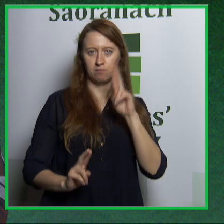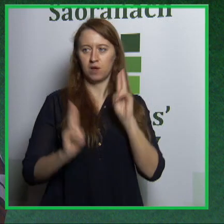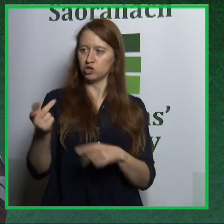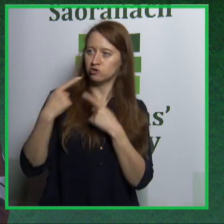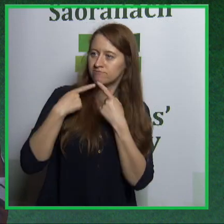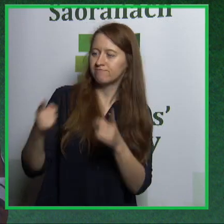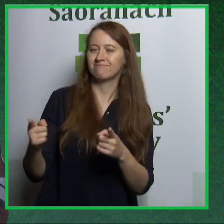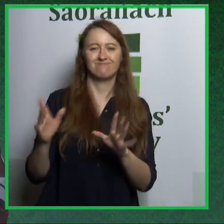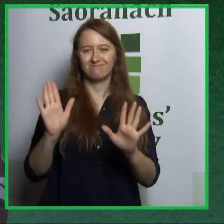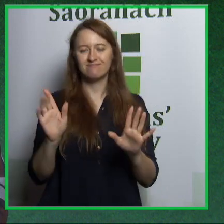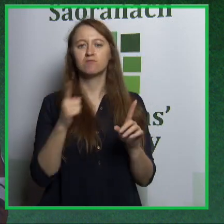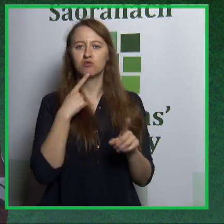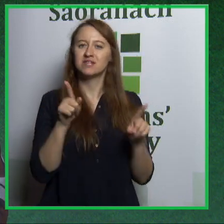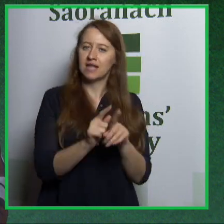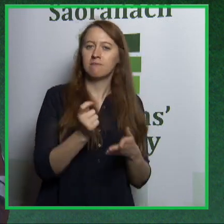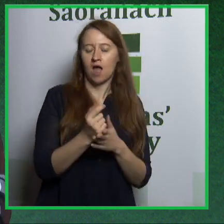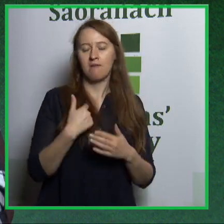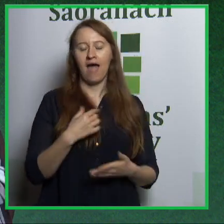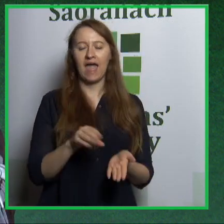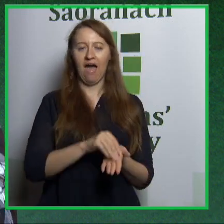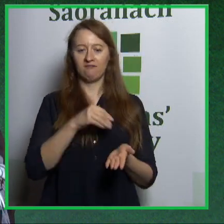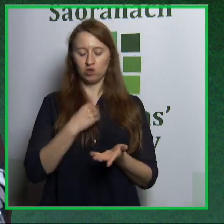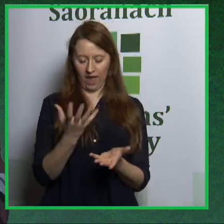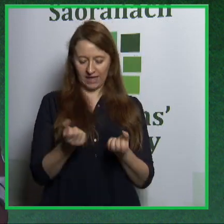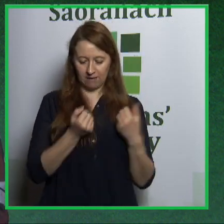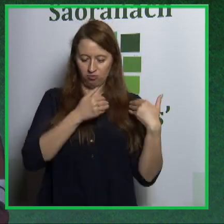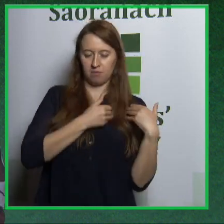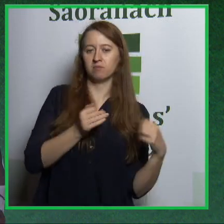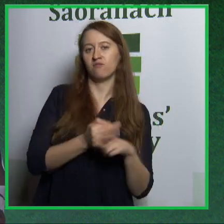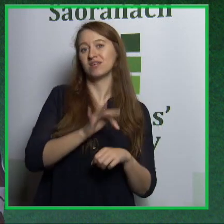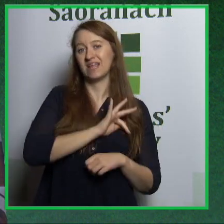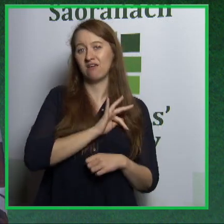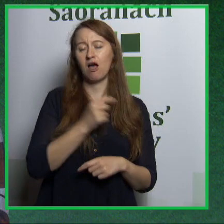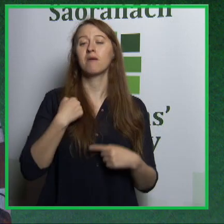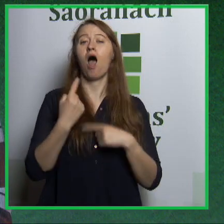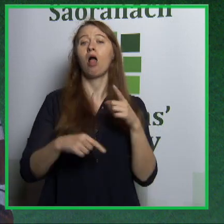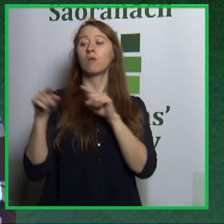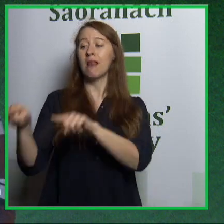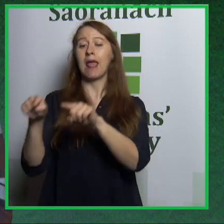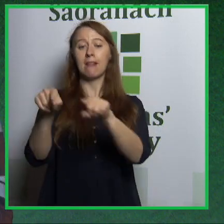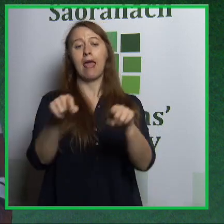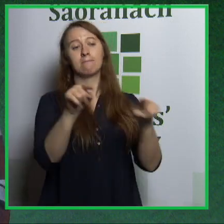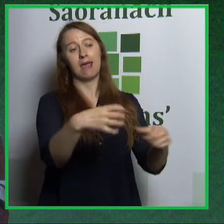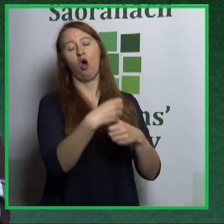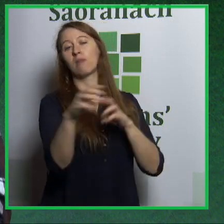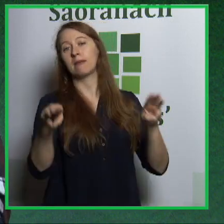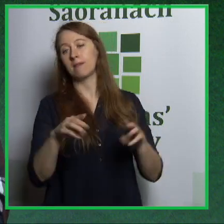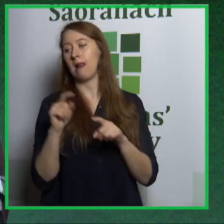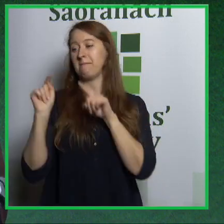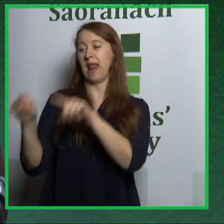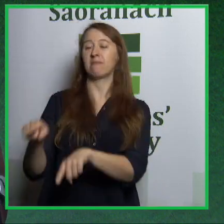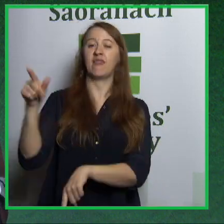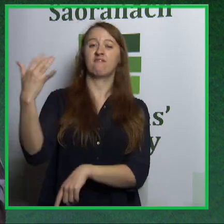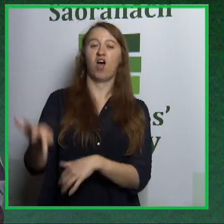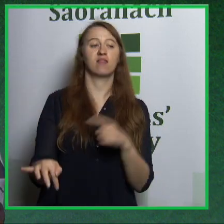responsibility myself for my addiction as well, because if I kept blaming everybody else, I probably would have never, like, Could